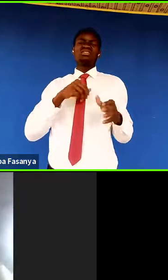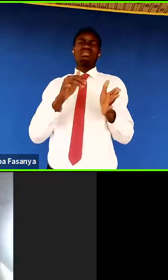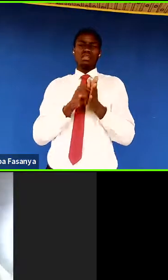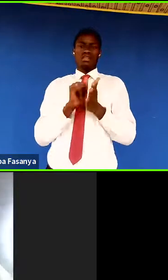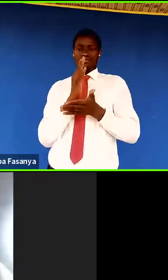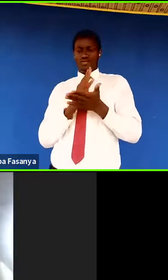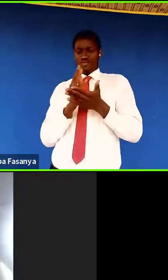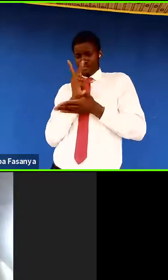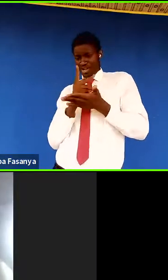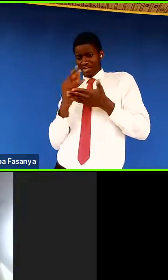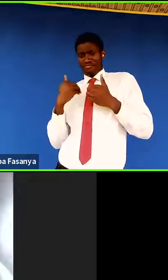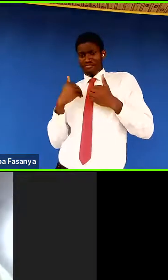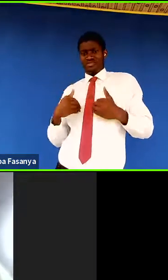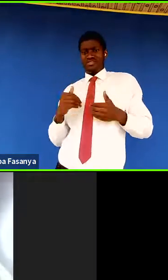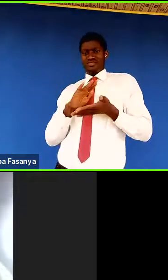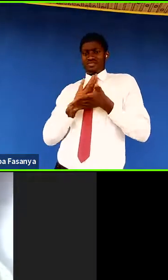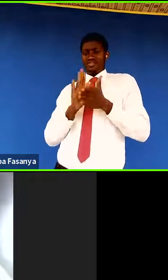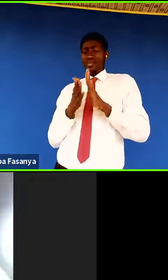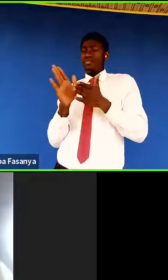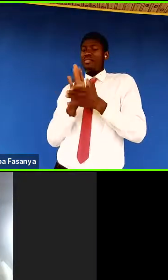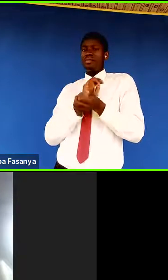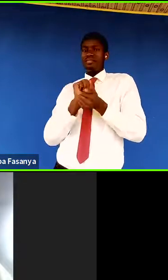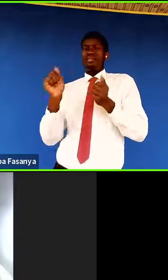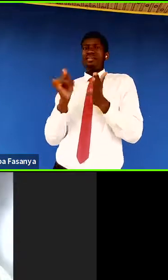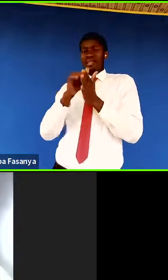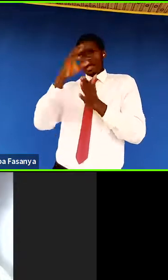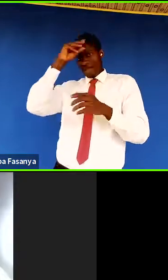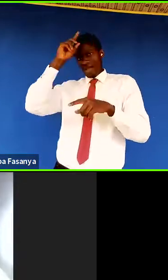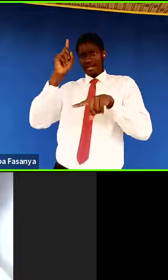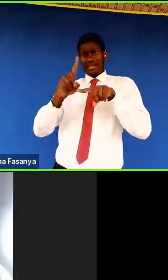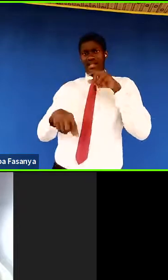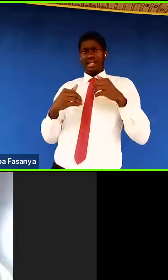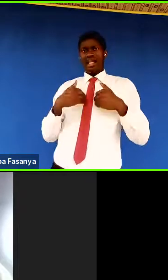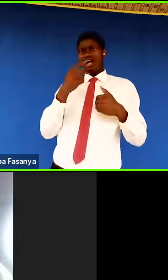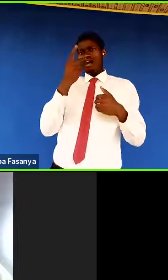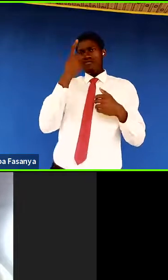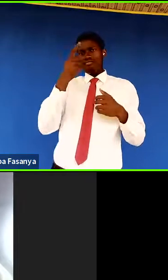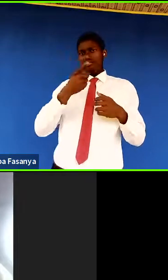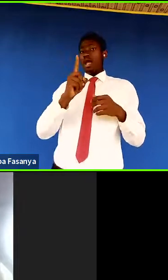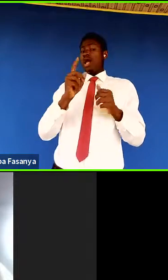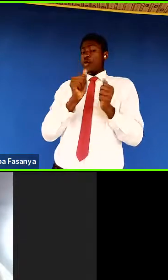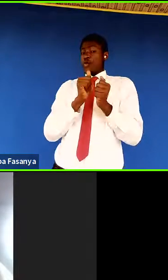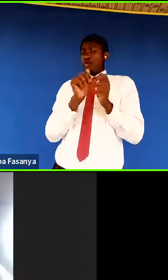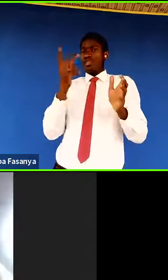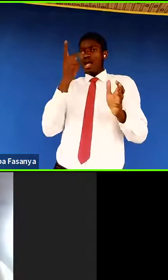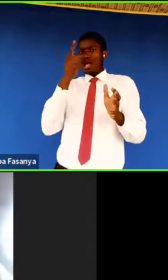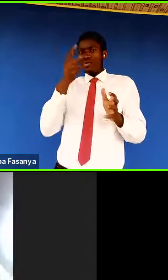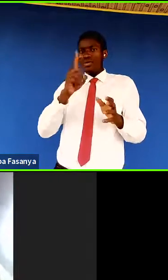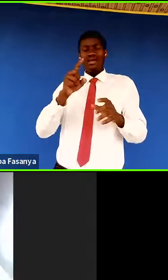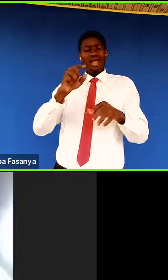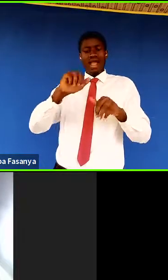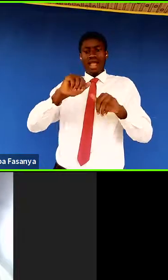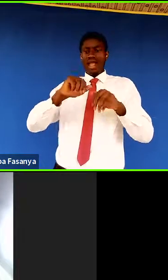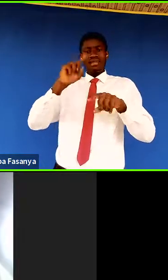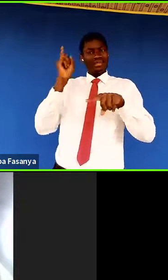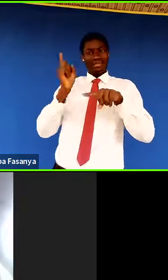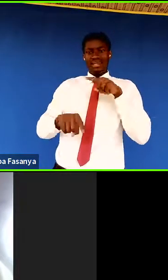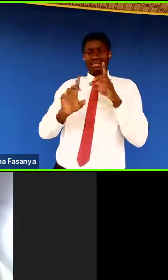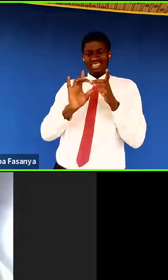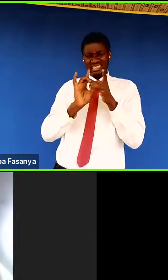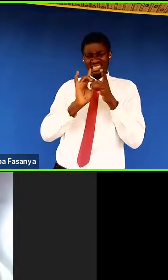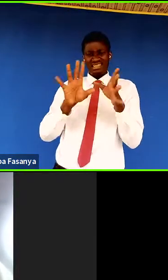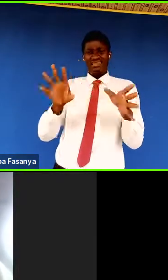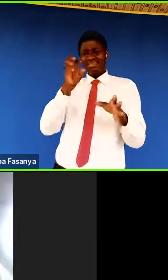So if he doesn't have an erection, how does he deposit the sperm in the vagina without assistance? So that can also cause a